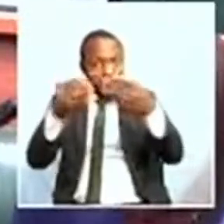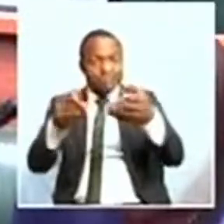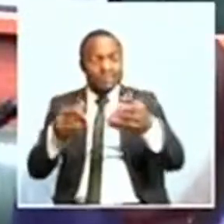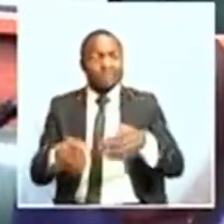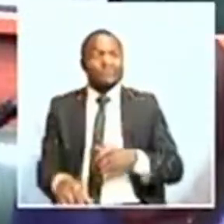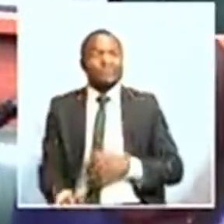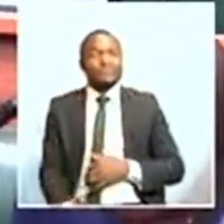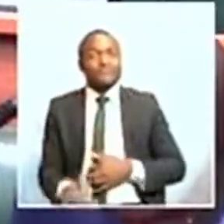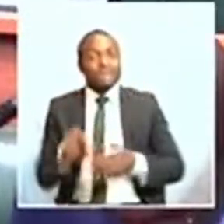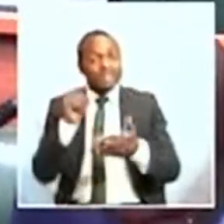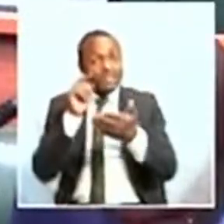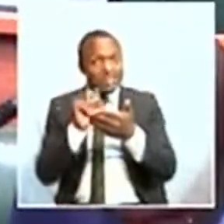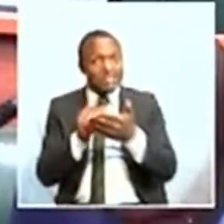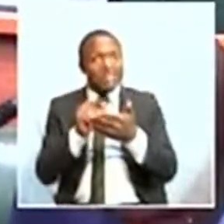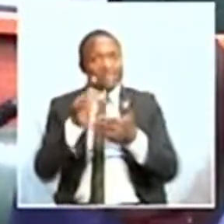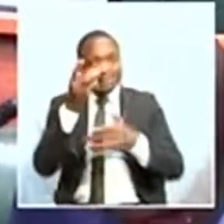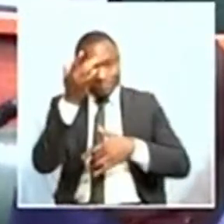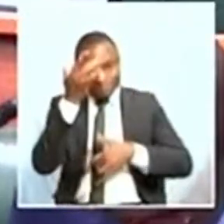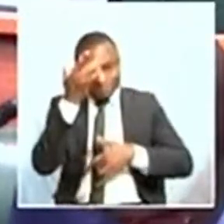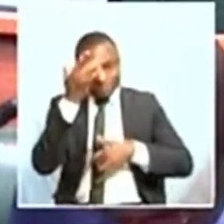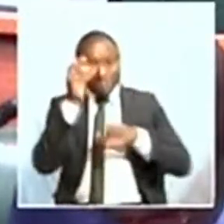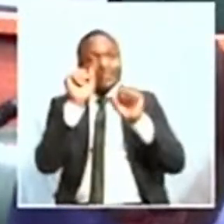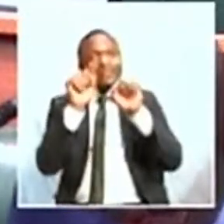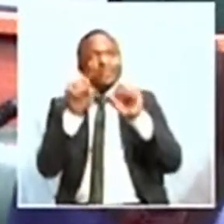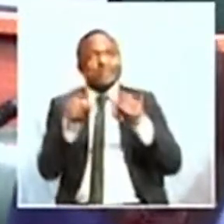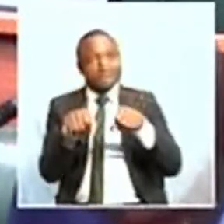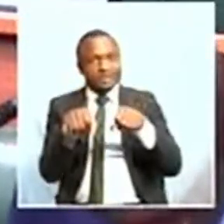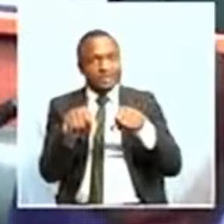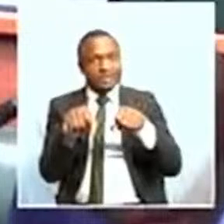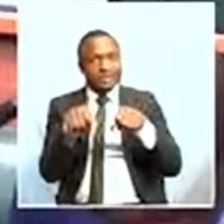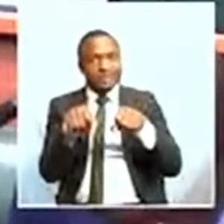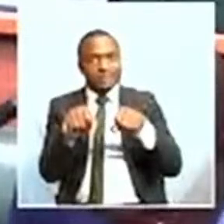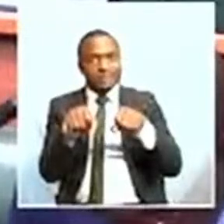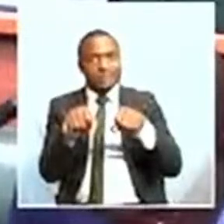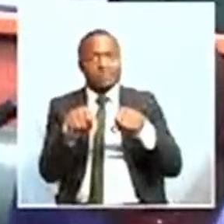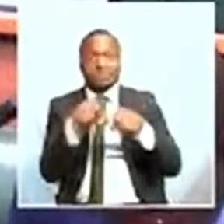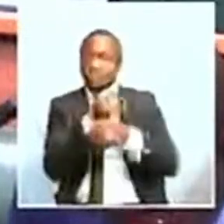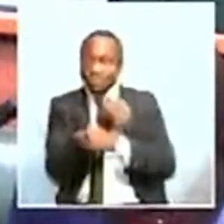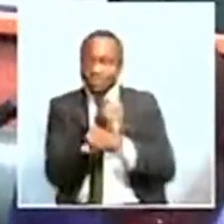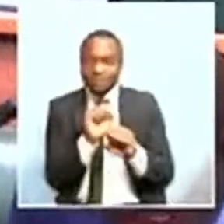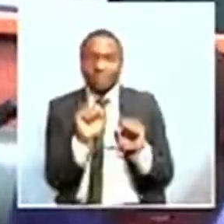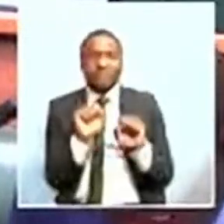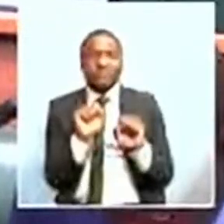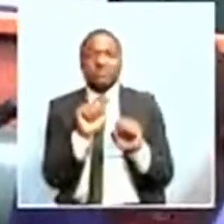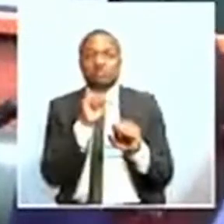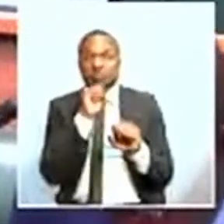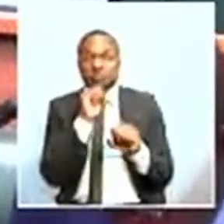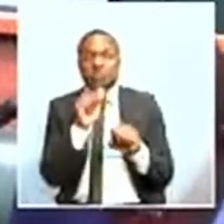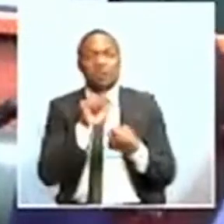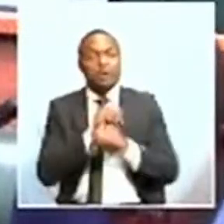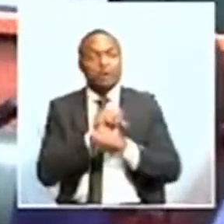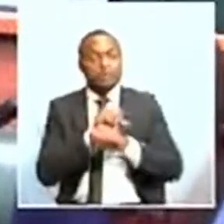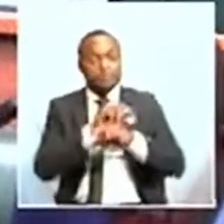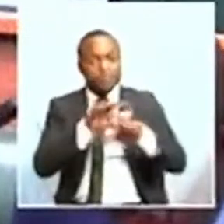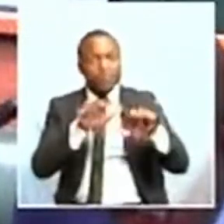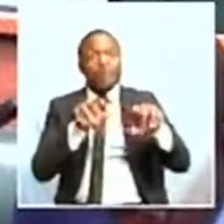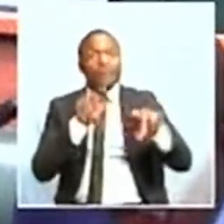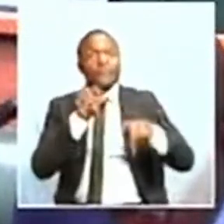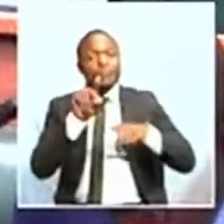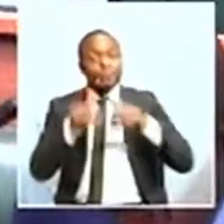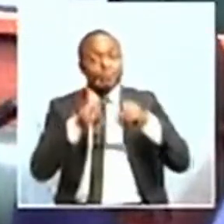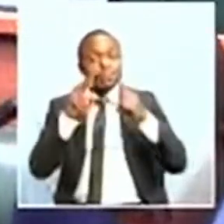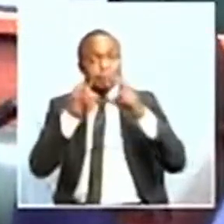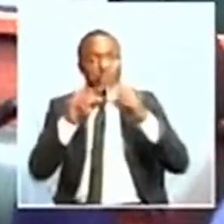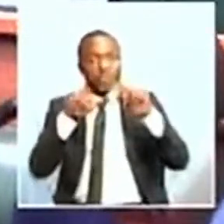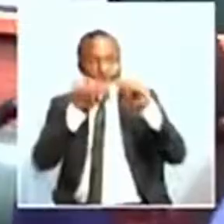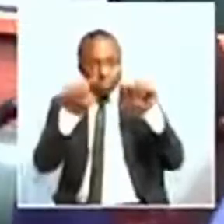that this disease cannot continue or should not be spread among the people in the rural